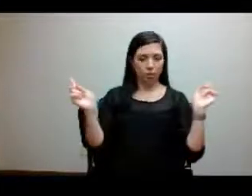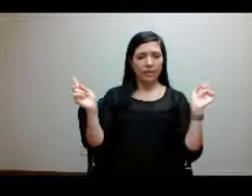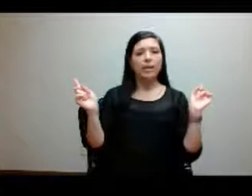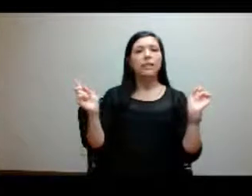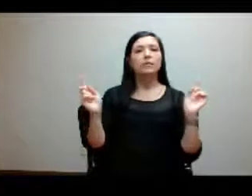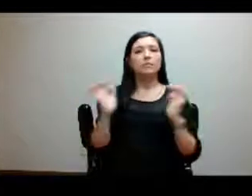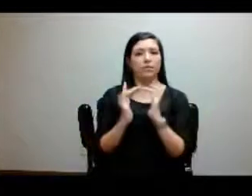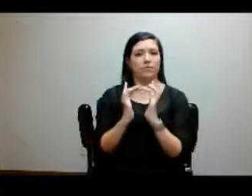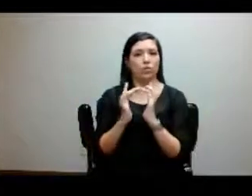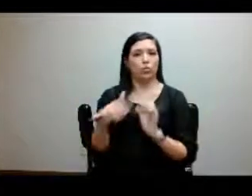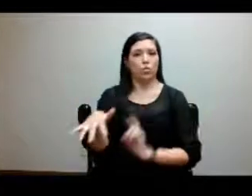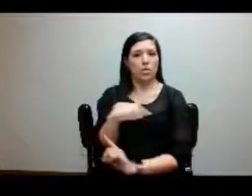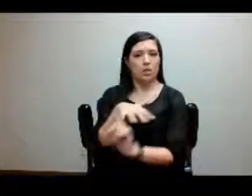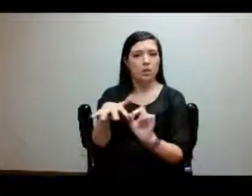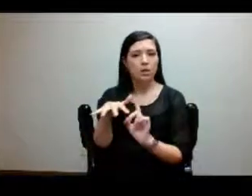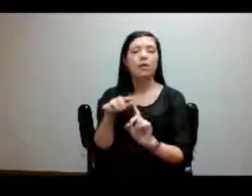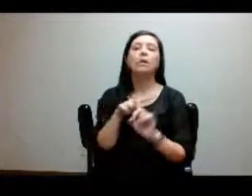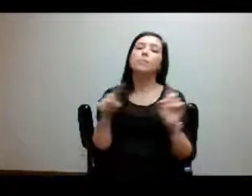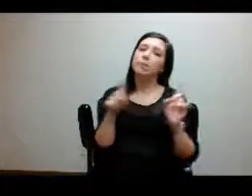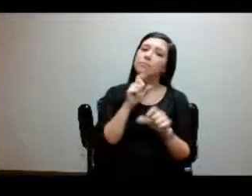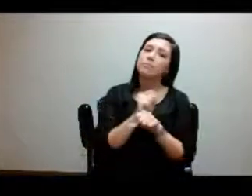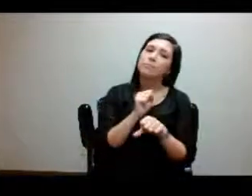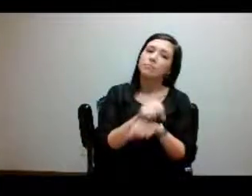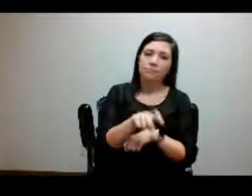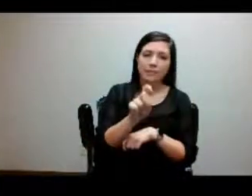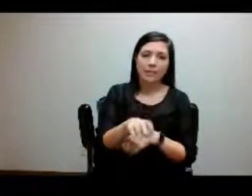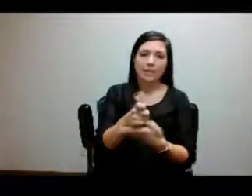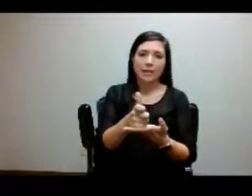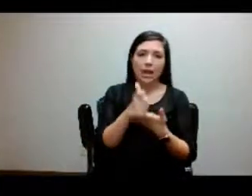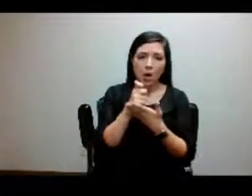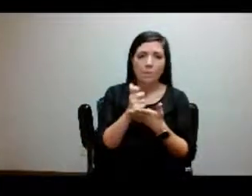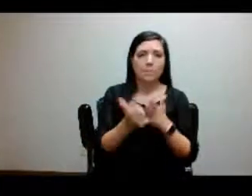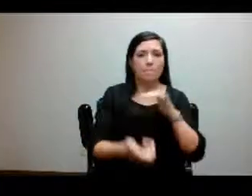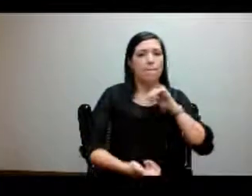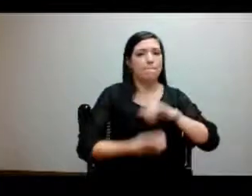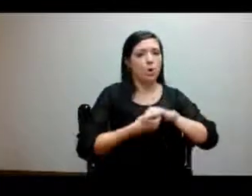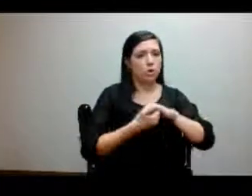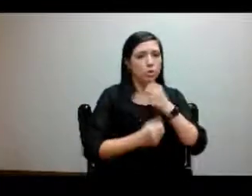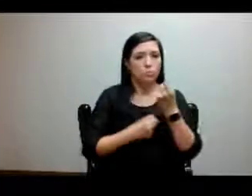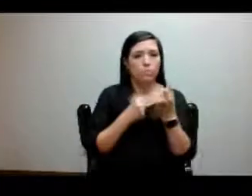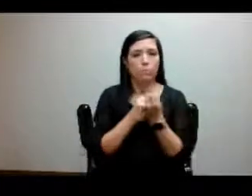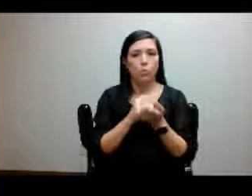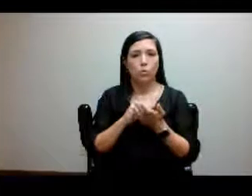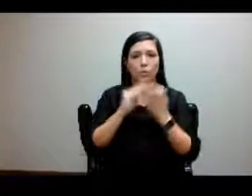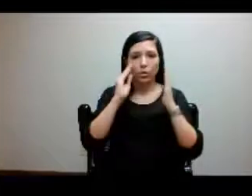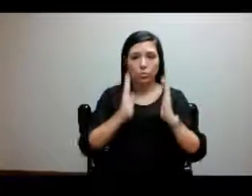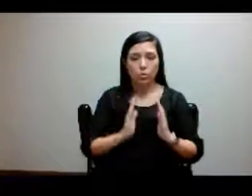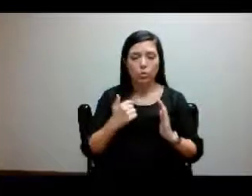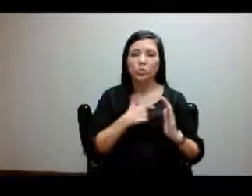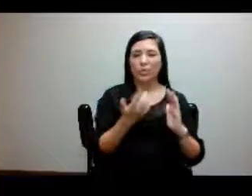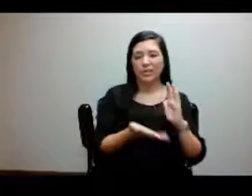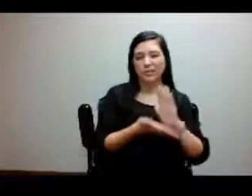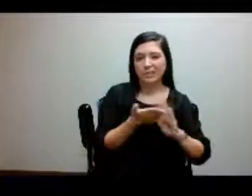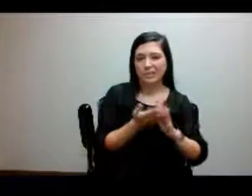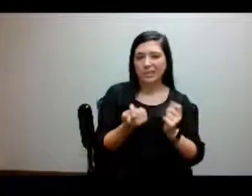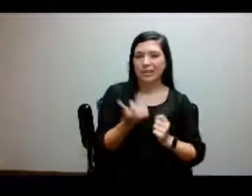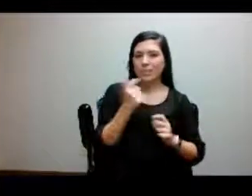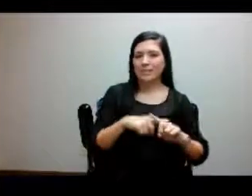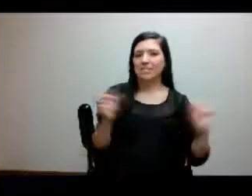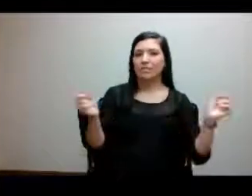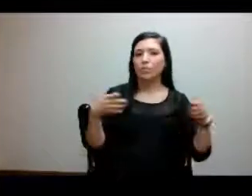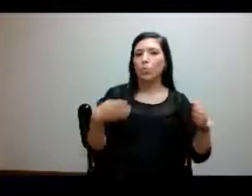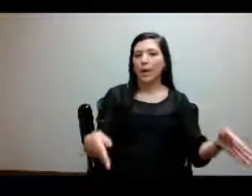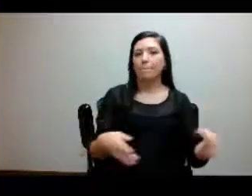virtual context, but we really need your help and partnership in supporting our students, even though we're operating in a little bit of a different